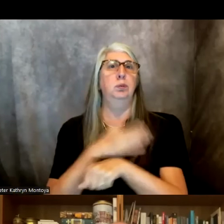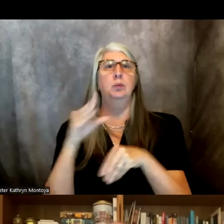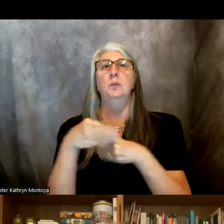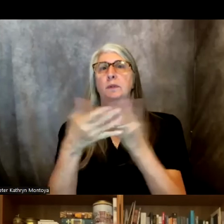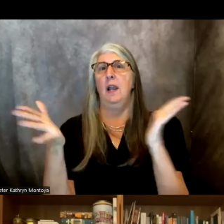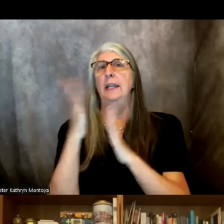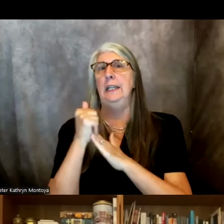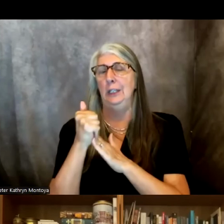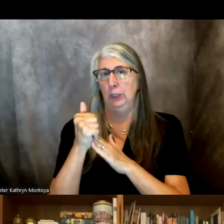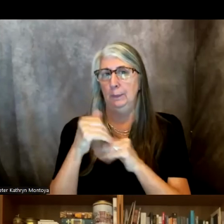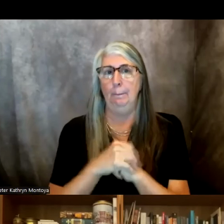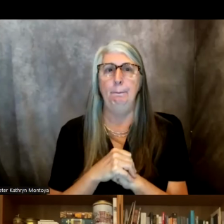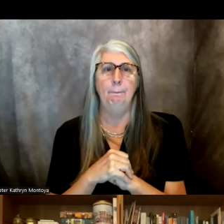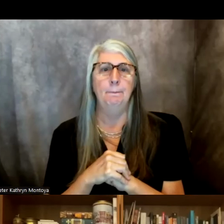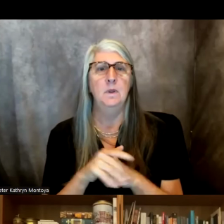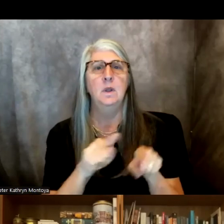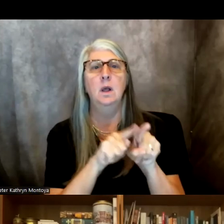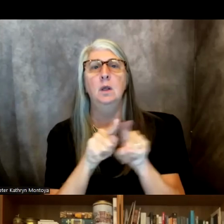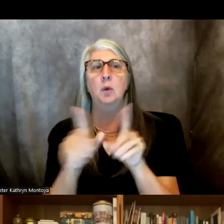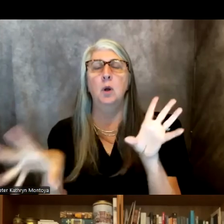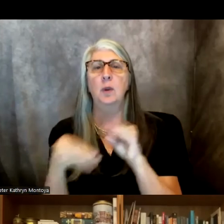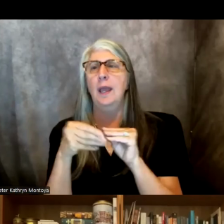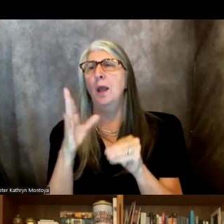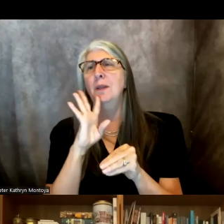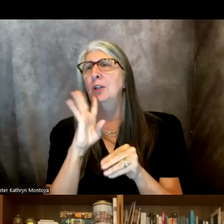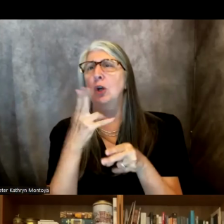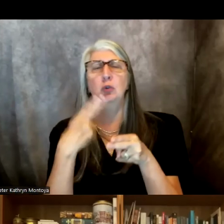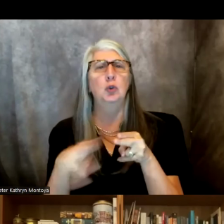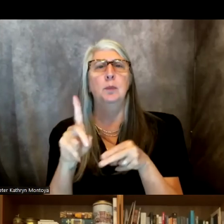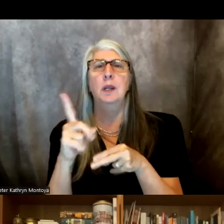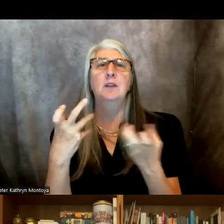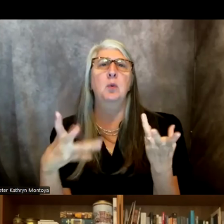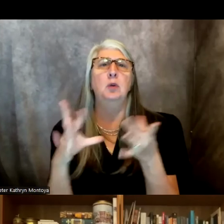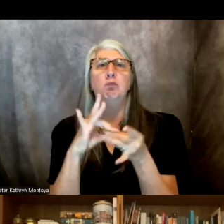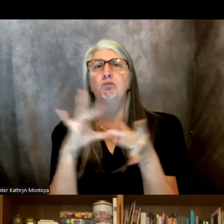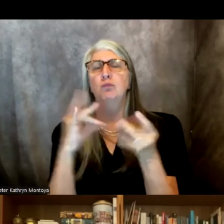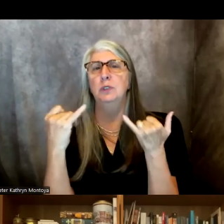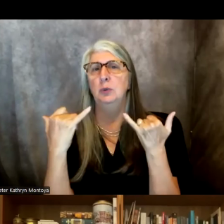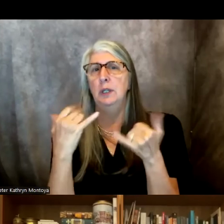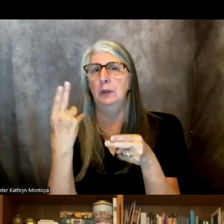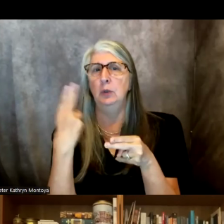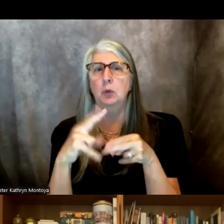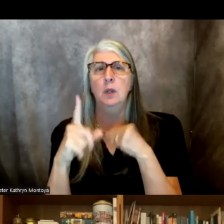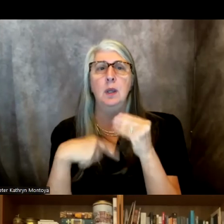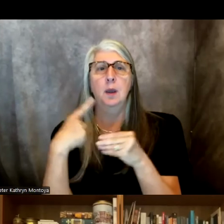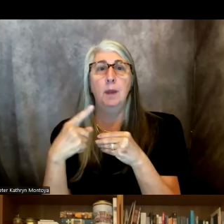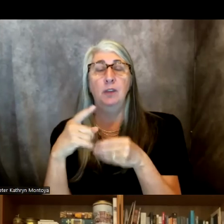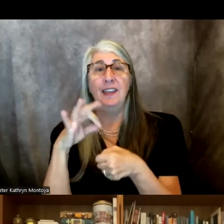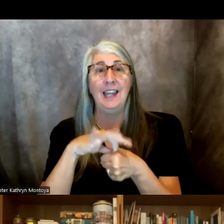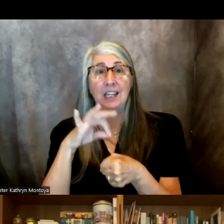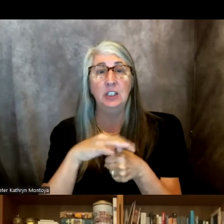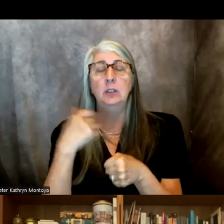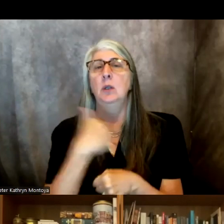to say a little bit today. I'm going to talk briefly, but I just wanted to say a little bit today related to the election. We